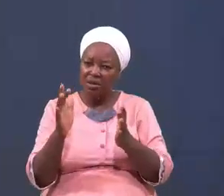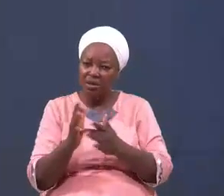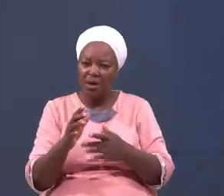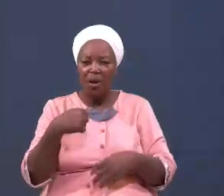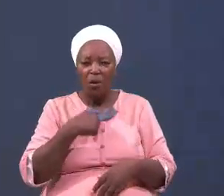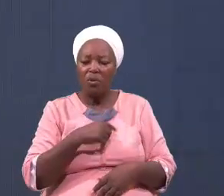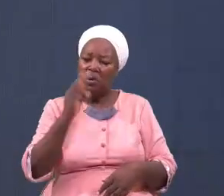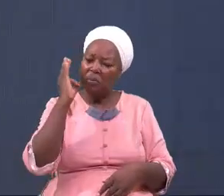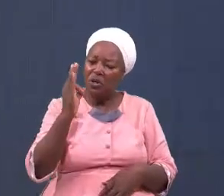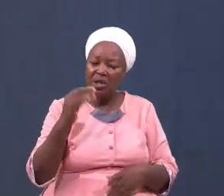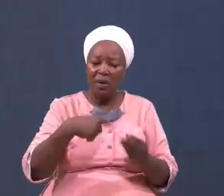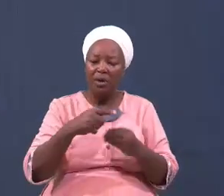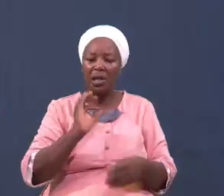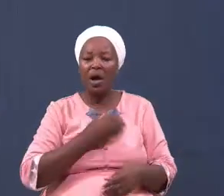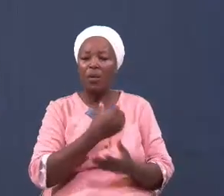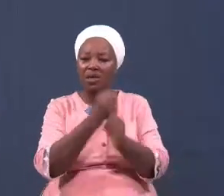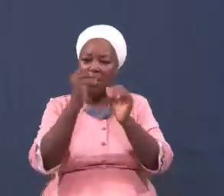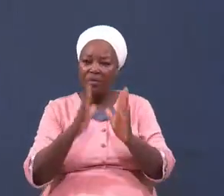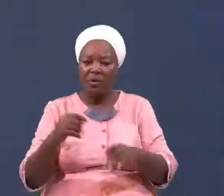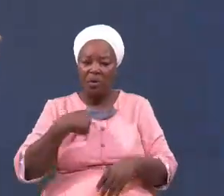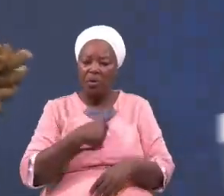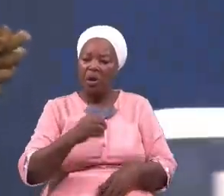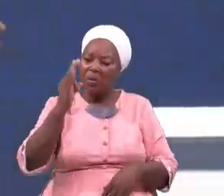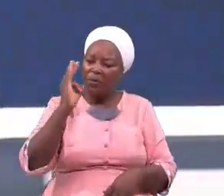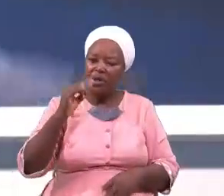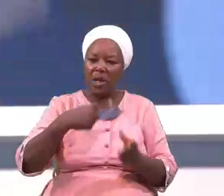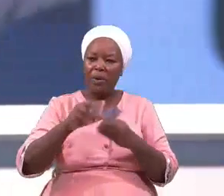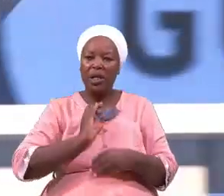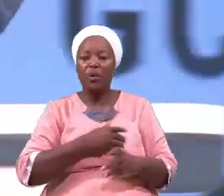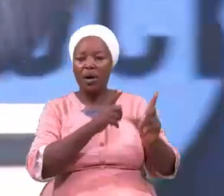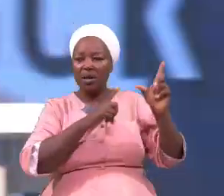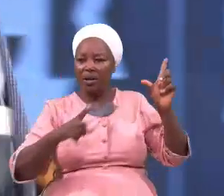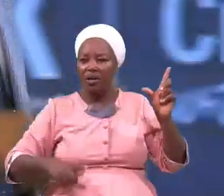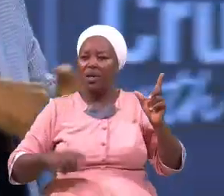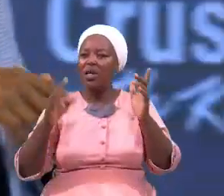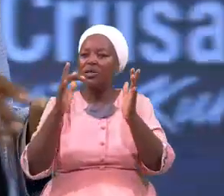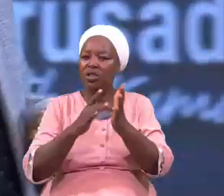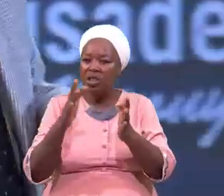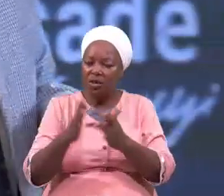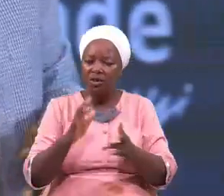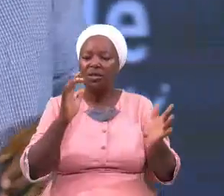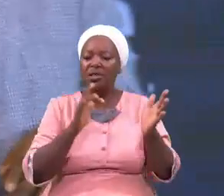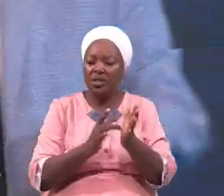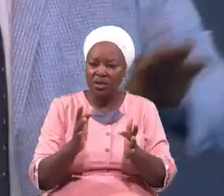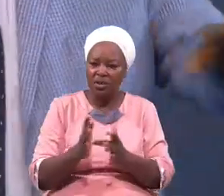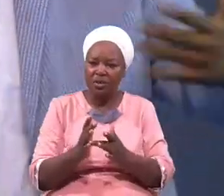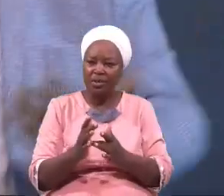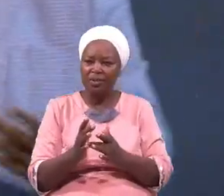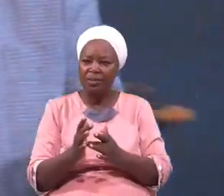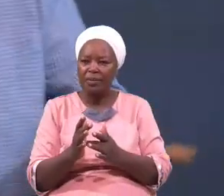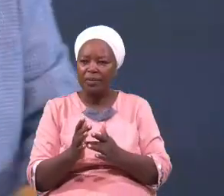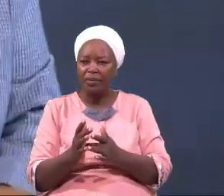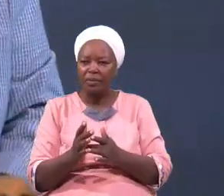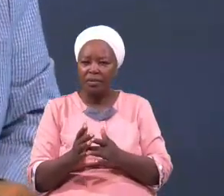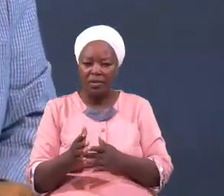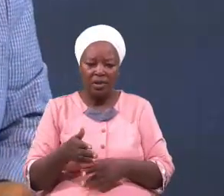about our Savior, we talk about our Lord. Jesus, Jesus. Their sins